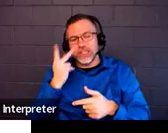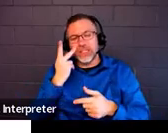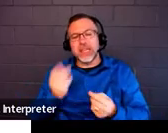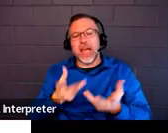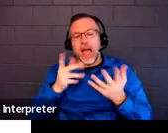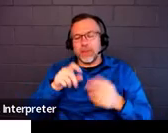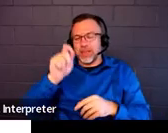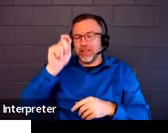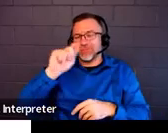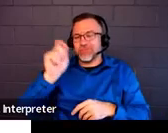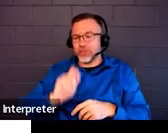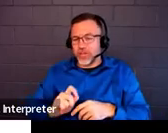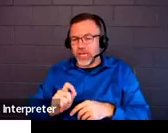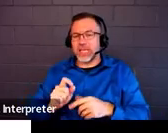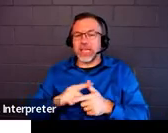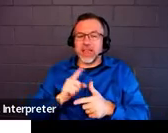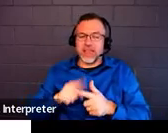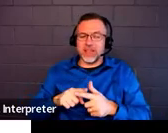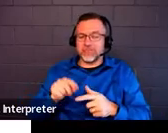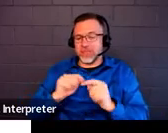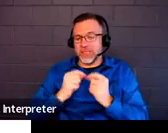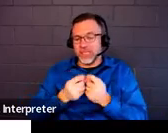is probably best practice.